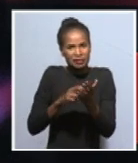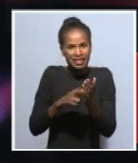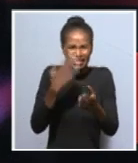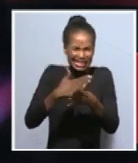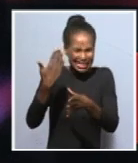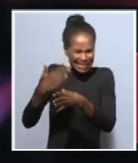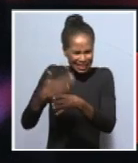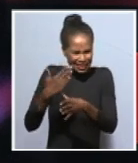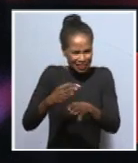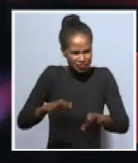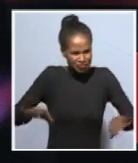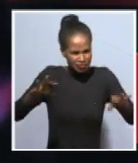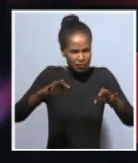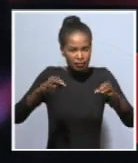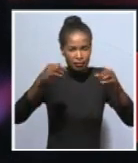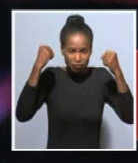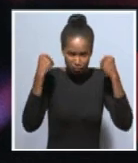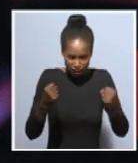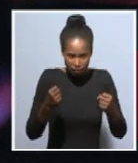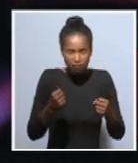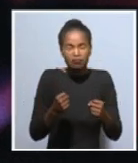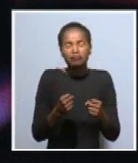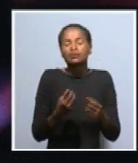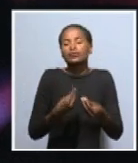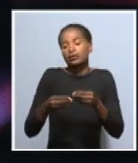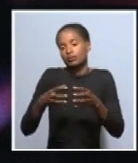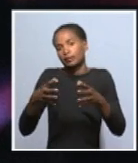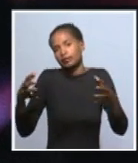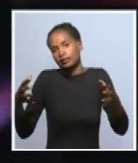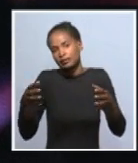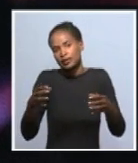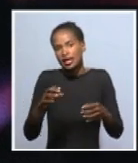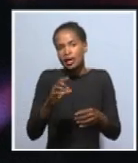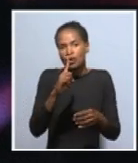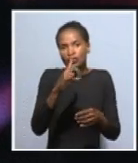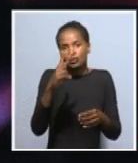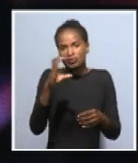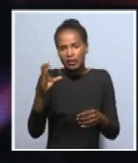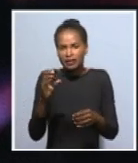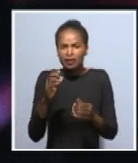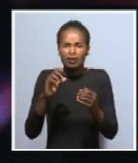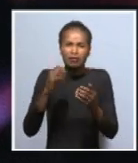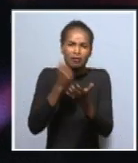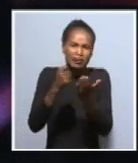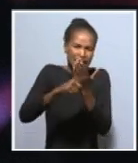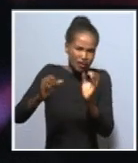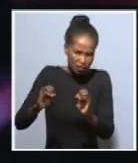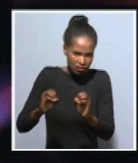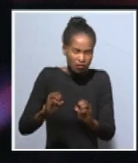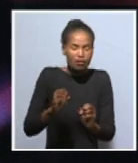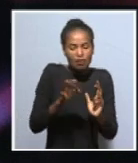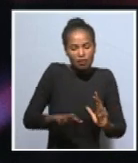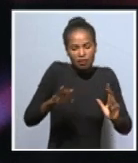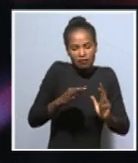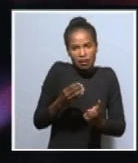production, at least you grow. And of course, if you have 12 months relief, at least you have an opportunity to at least do